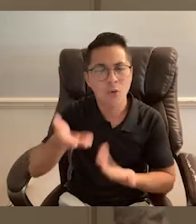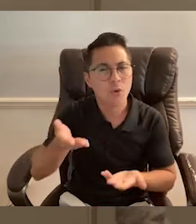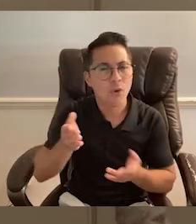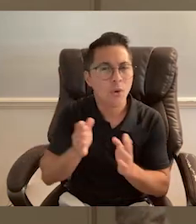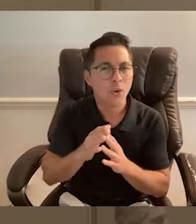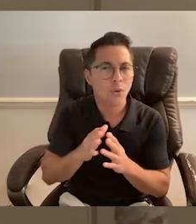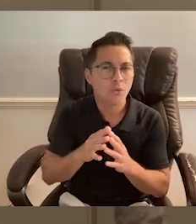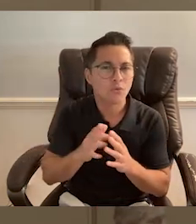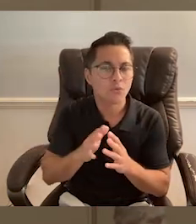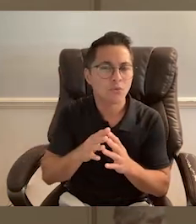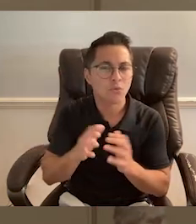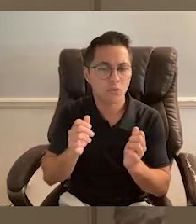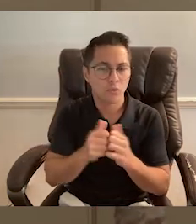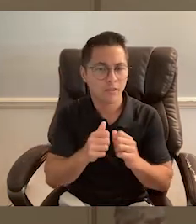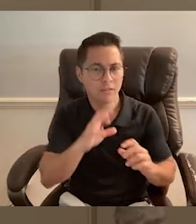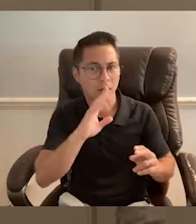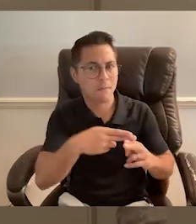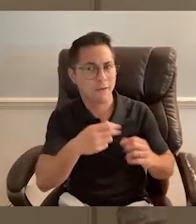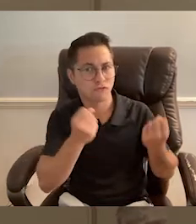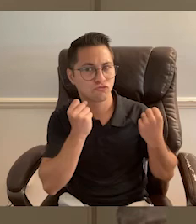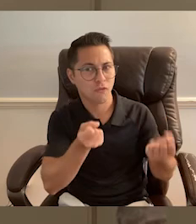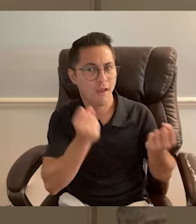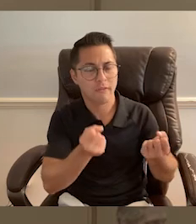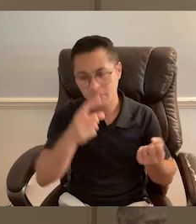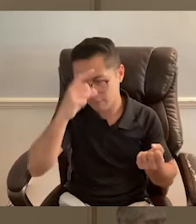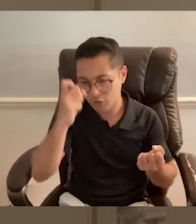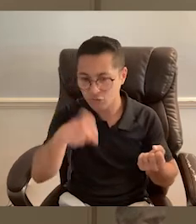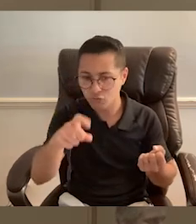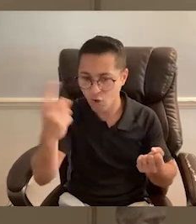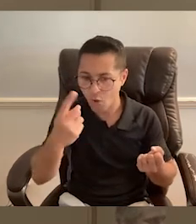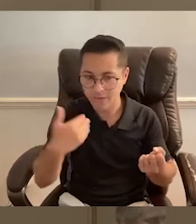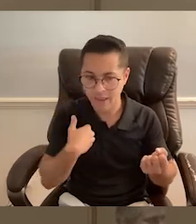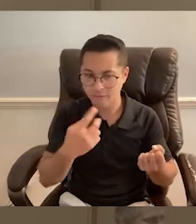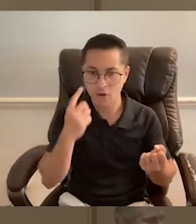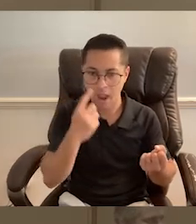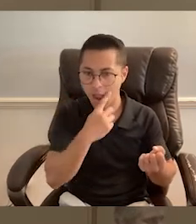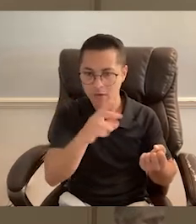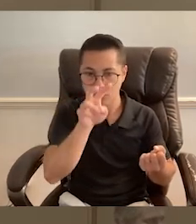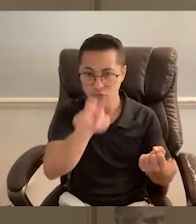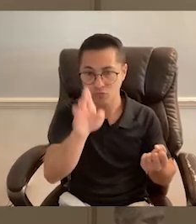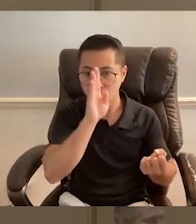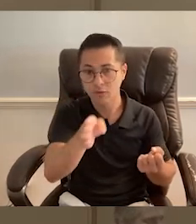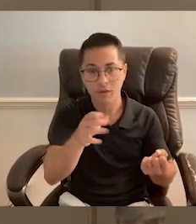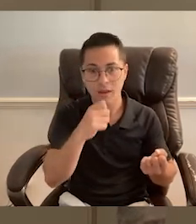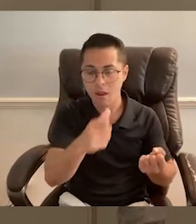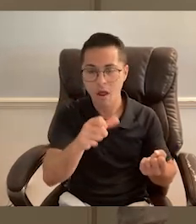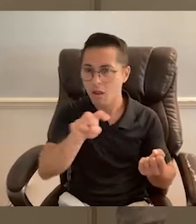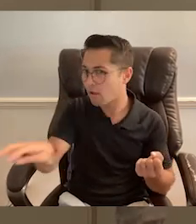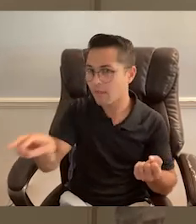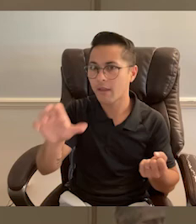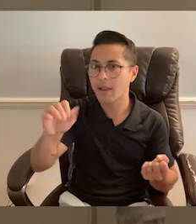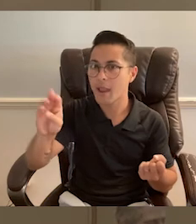stuff? So, let me answer the question, so your brain, whenever you think about anything, even moving your hand,